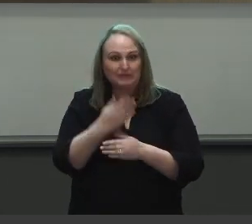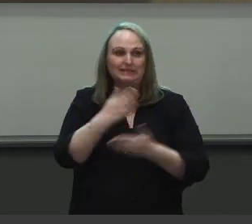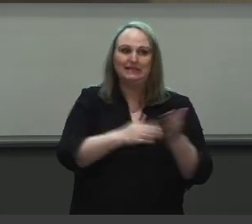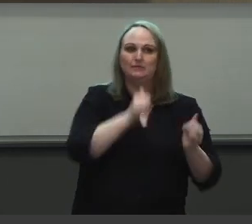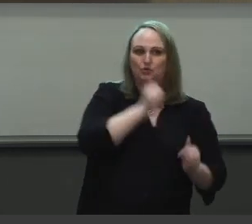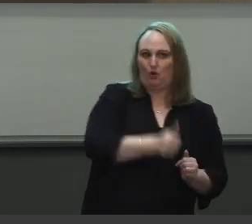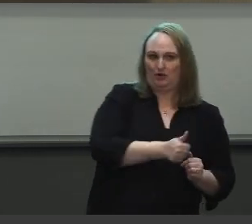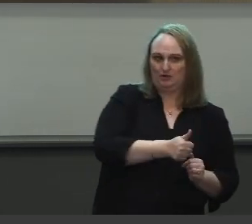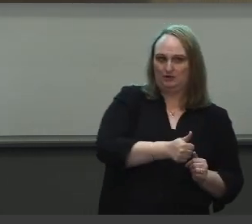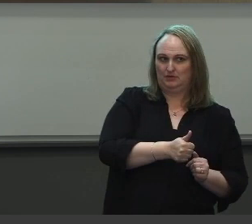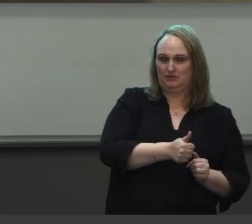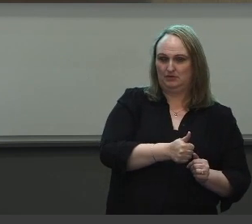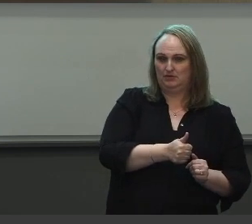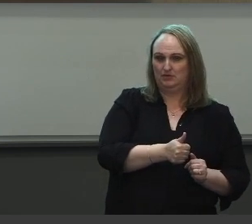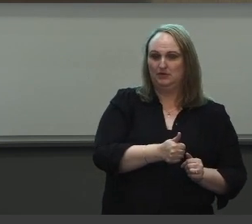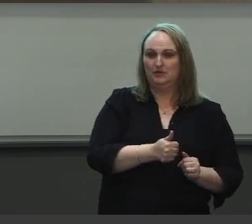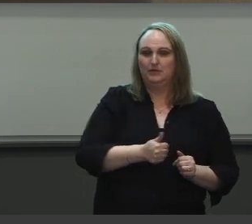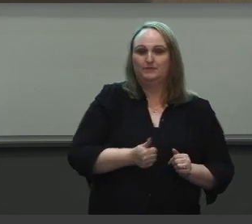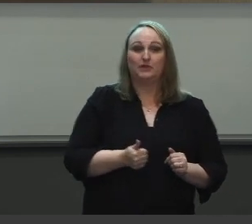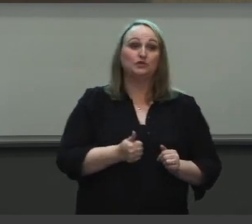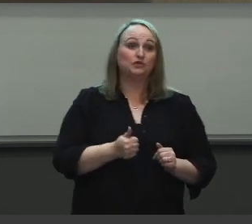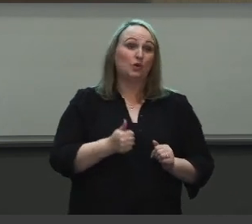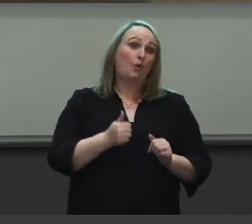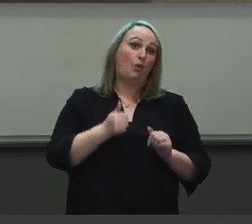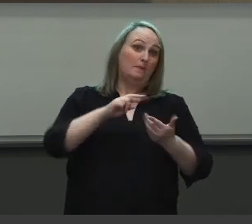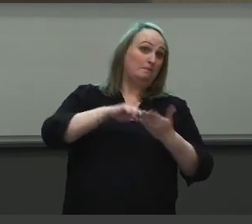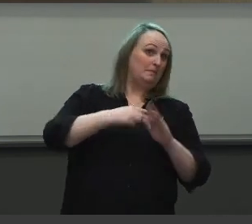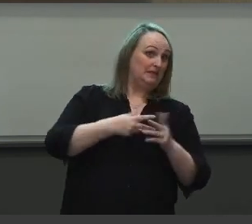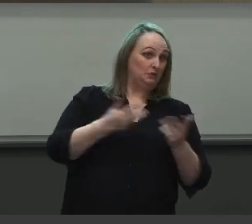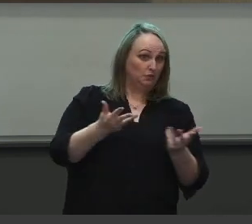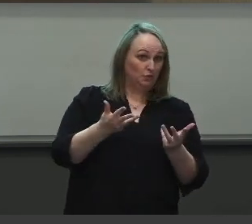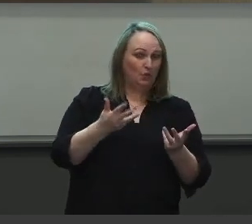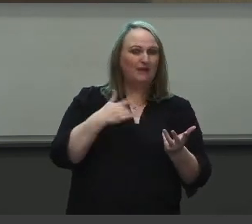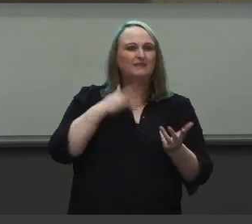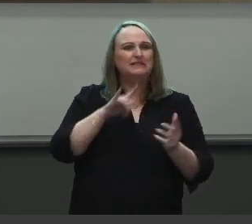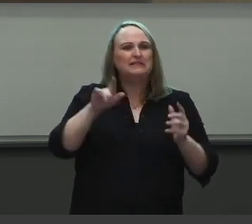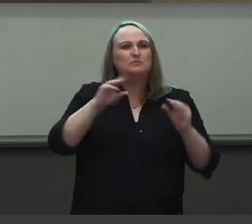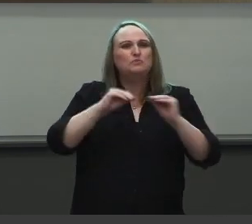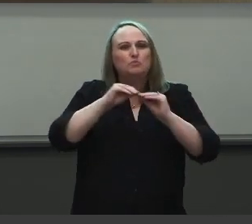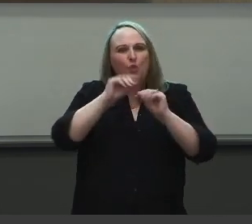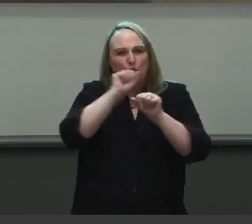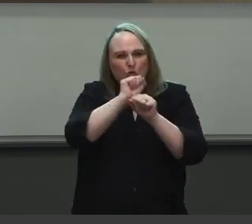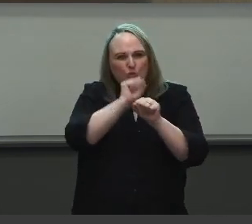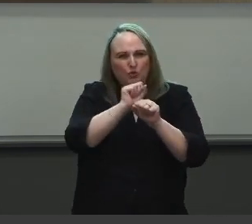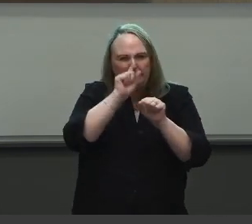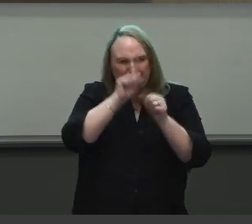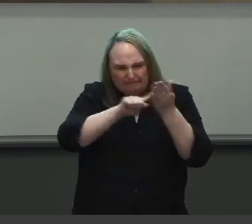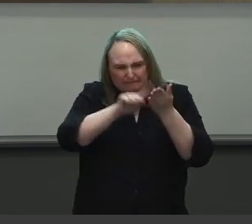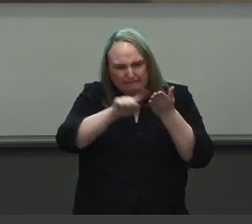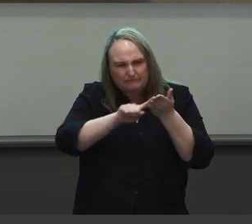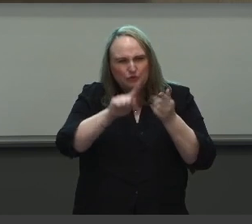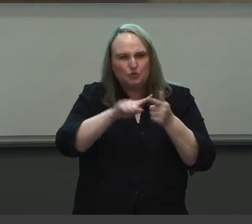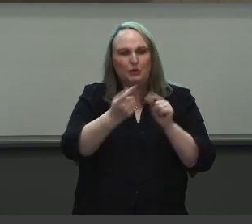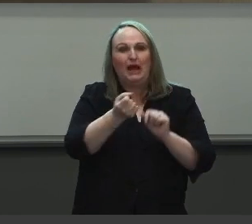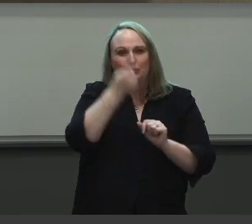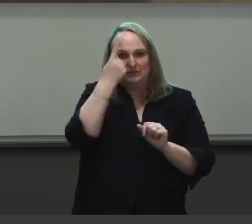that suggests to me is there's more work that needs to be done to really understand these different sensory